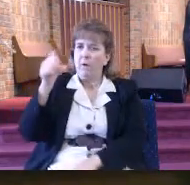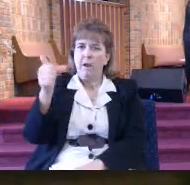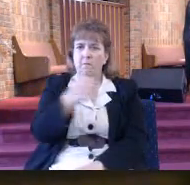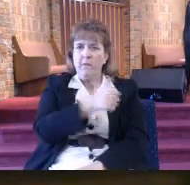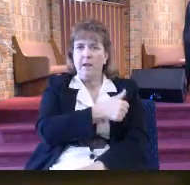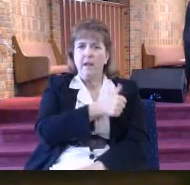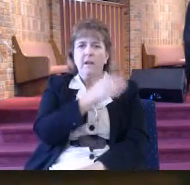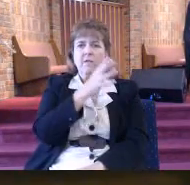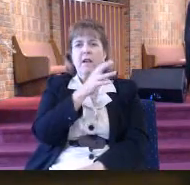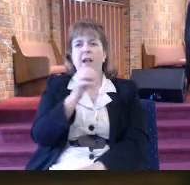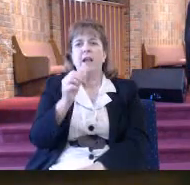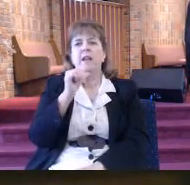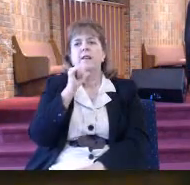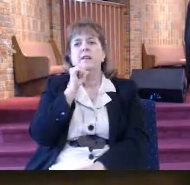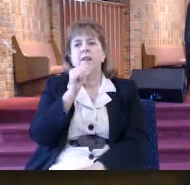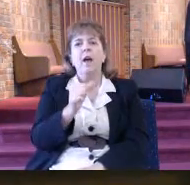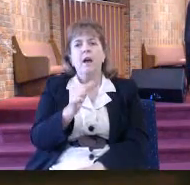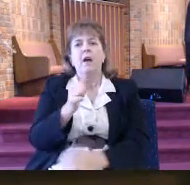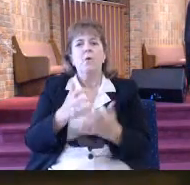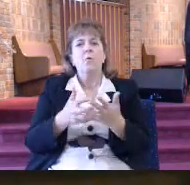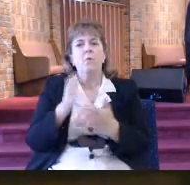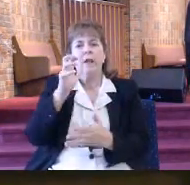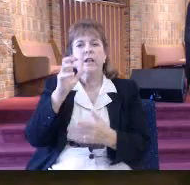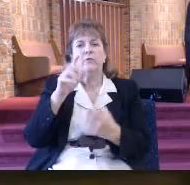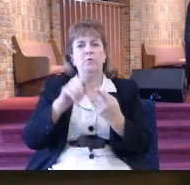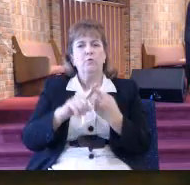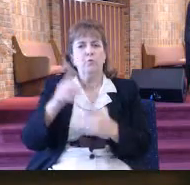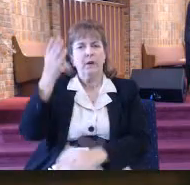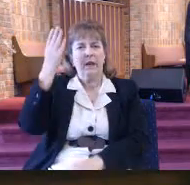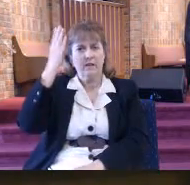toward God.